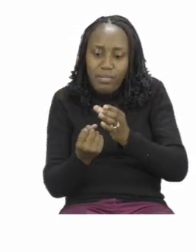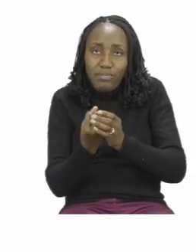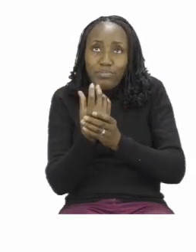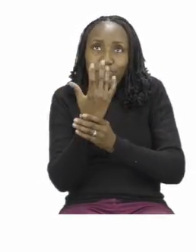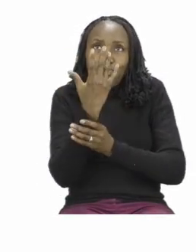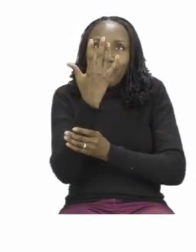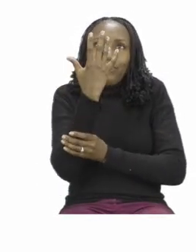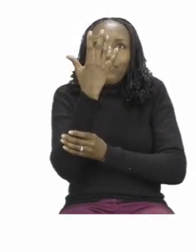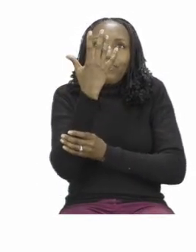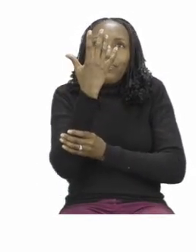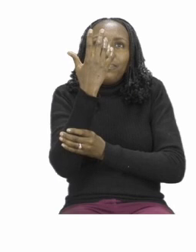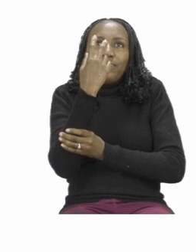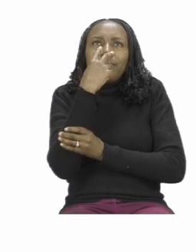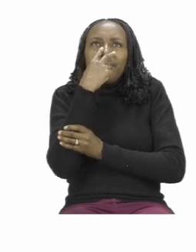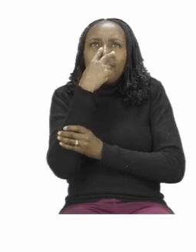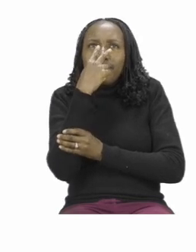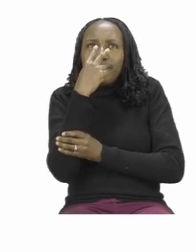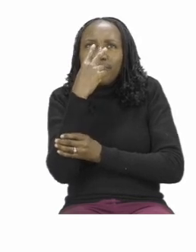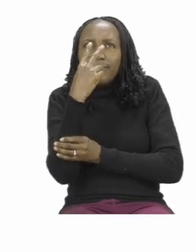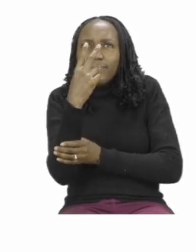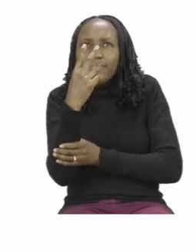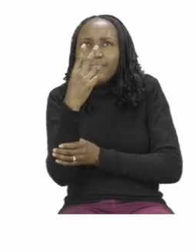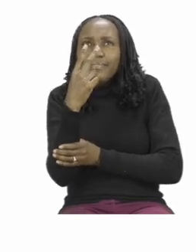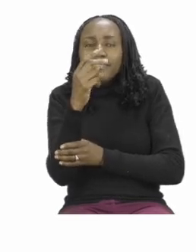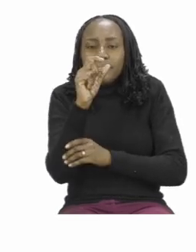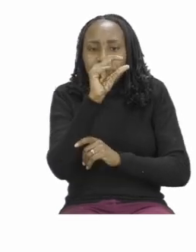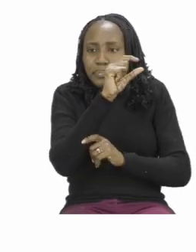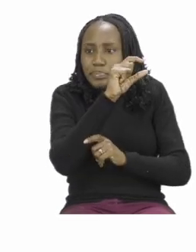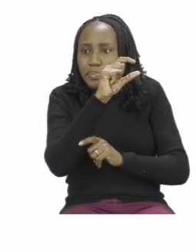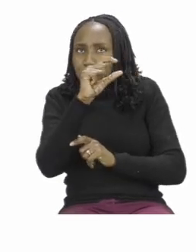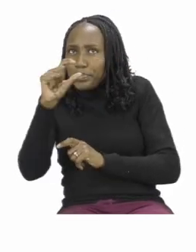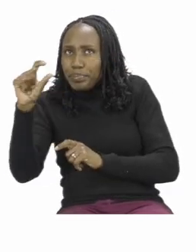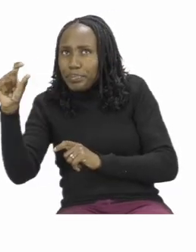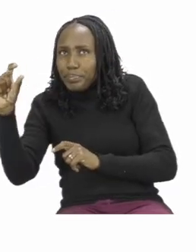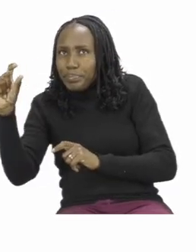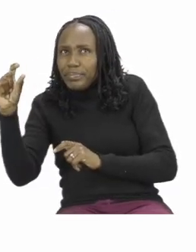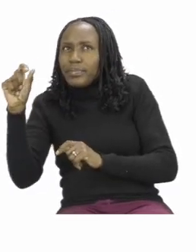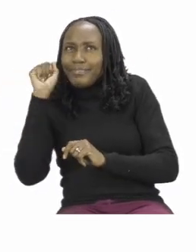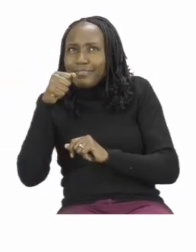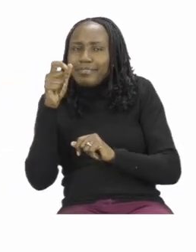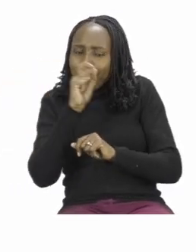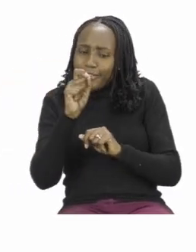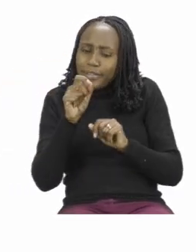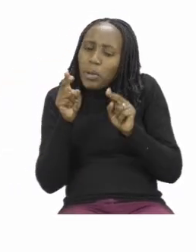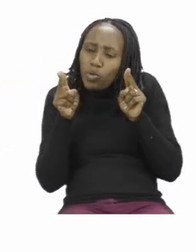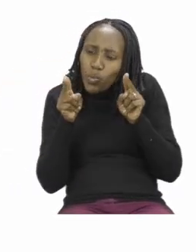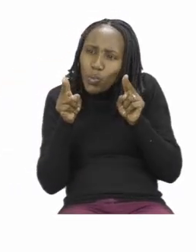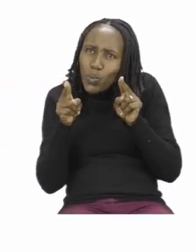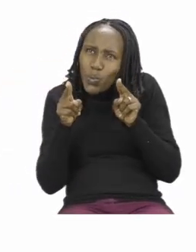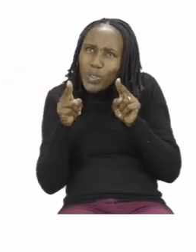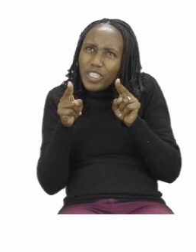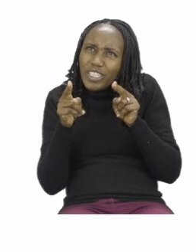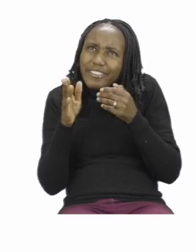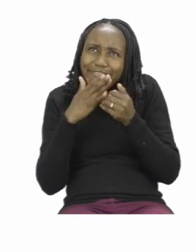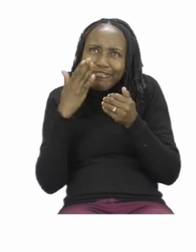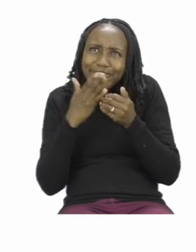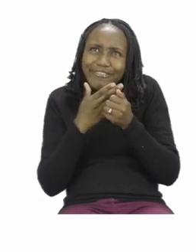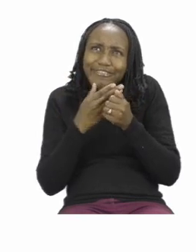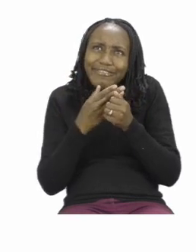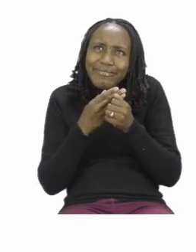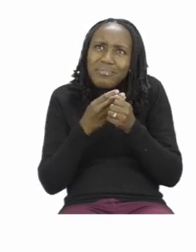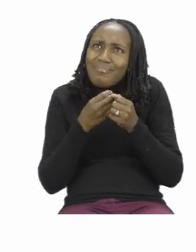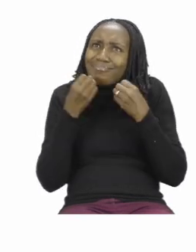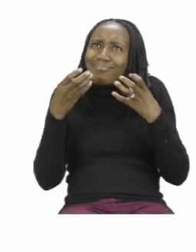see, the lines are not that long, so the steps must be very simple, and